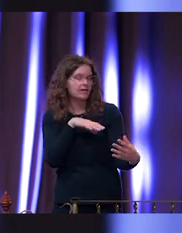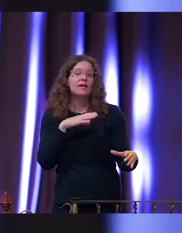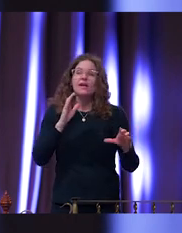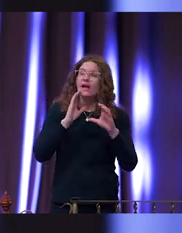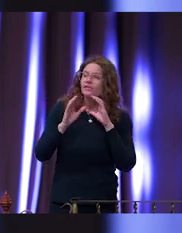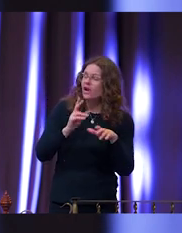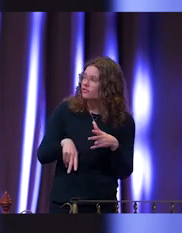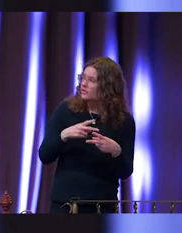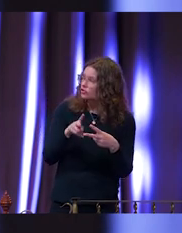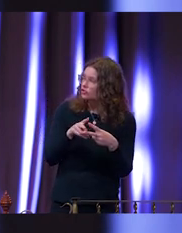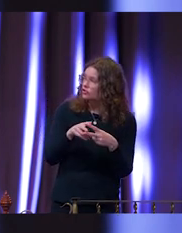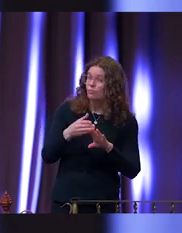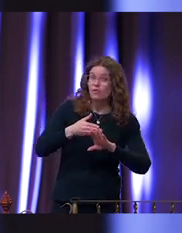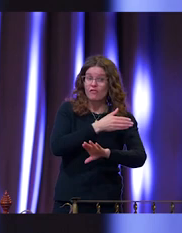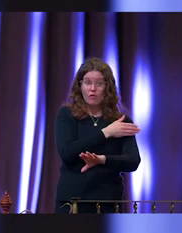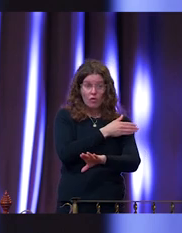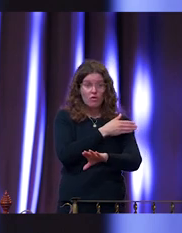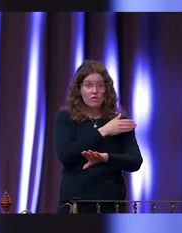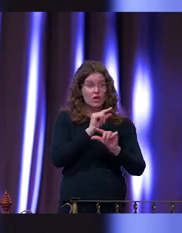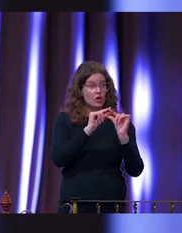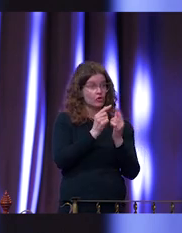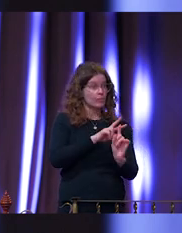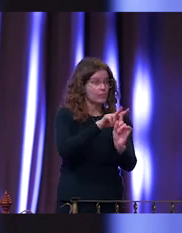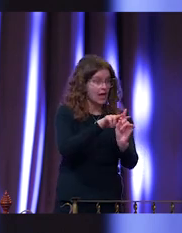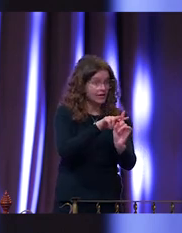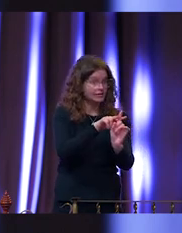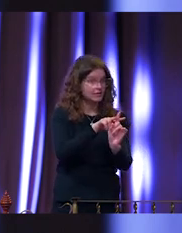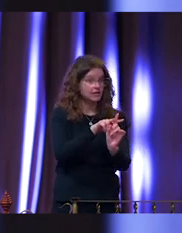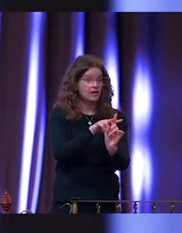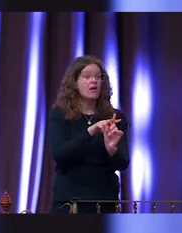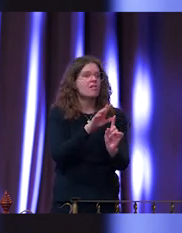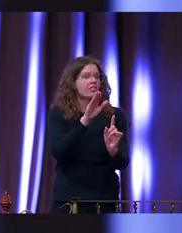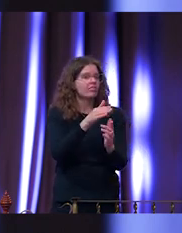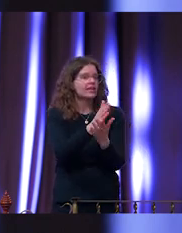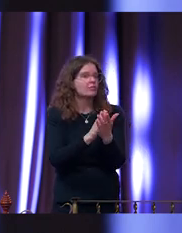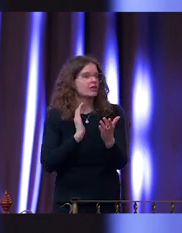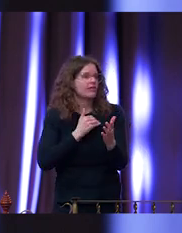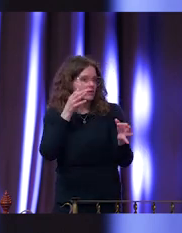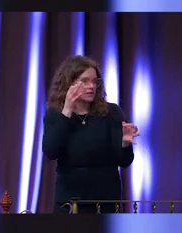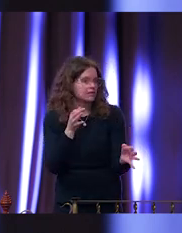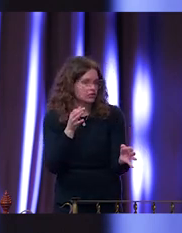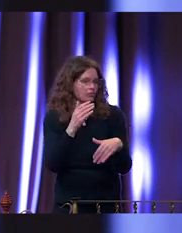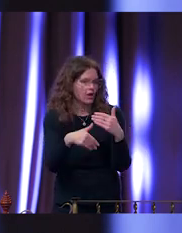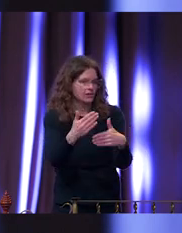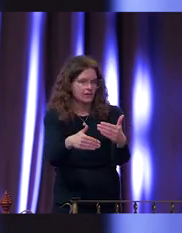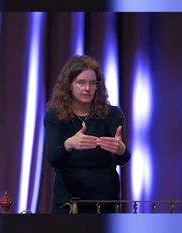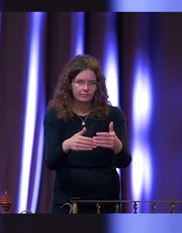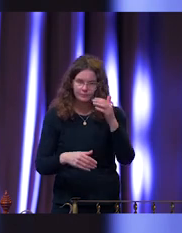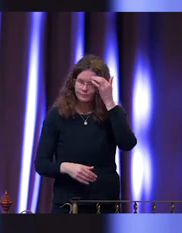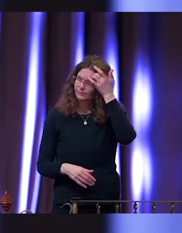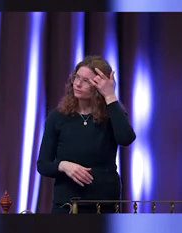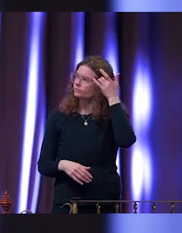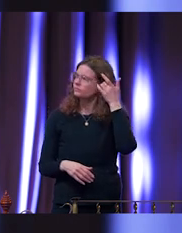the conversations before a group applied are absolutely a part of the decision-making process.